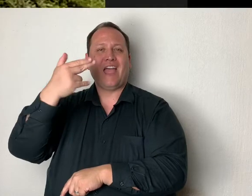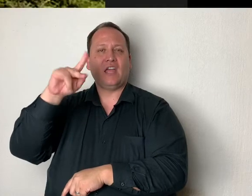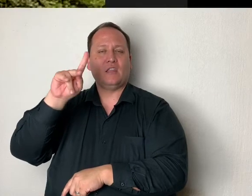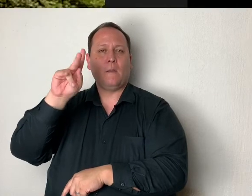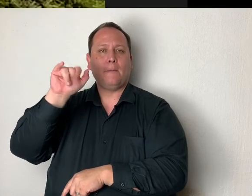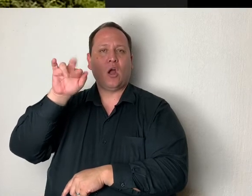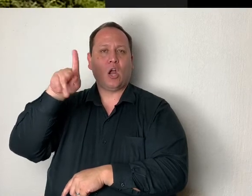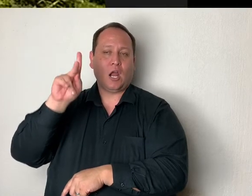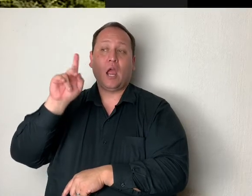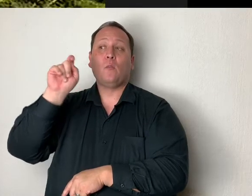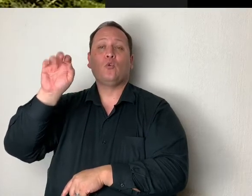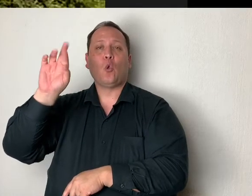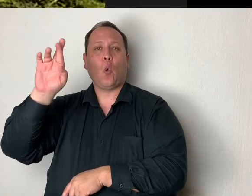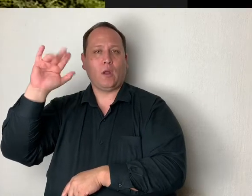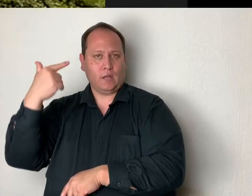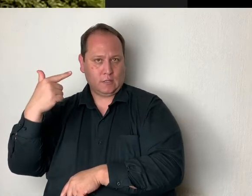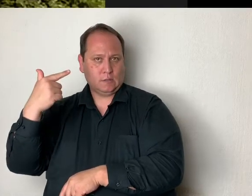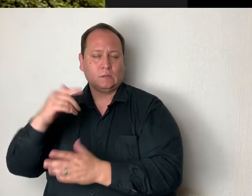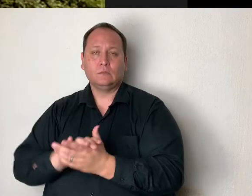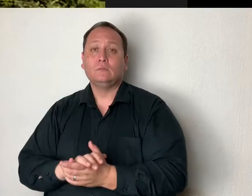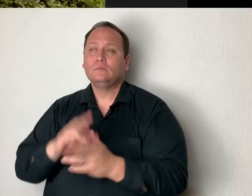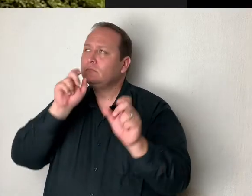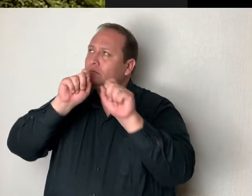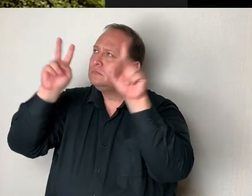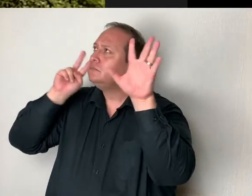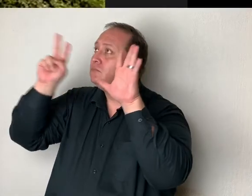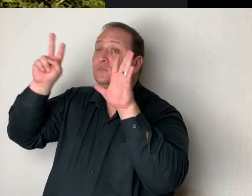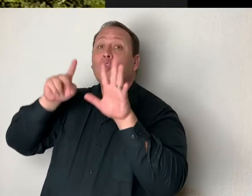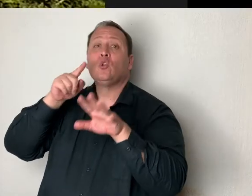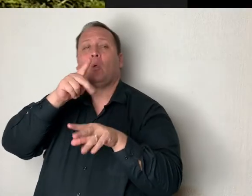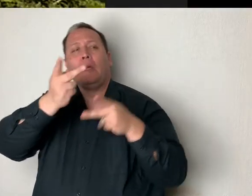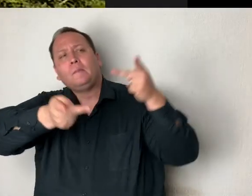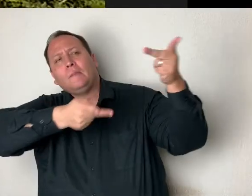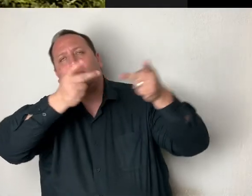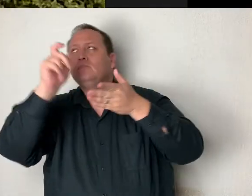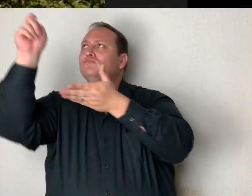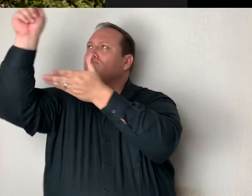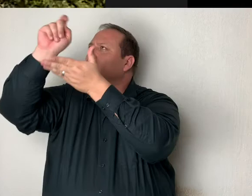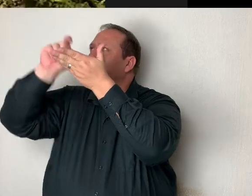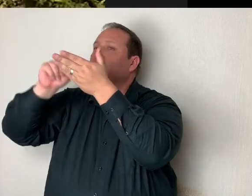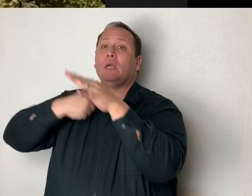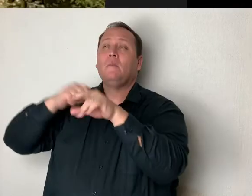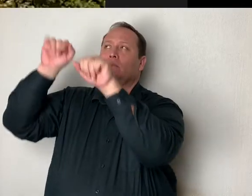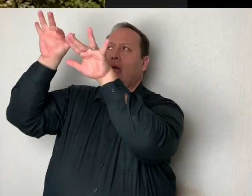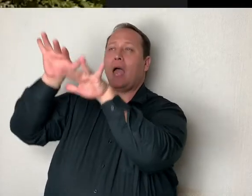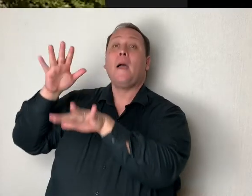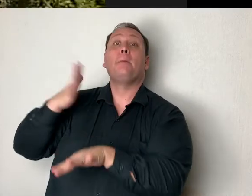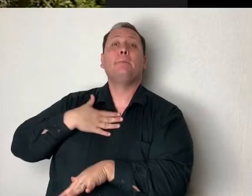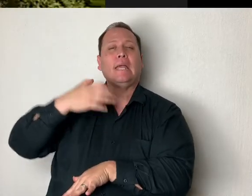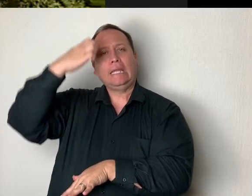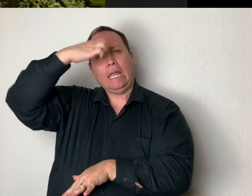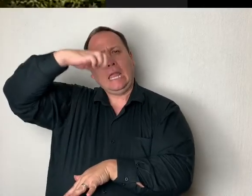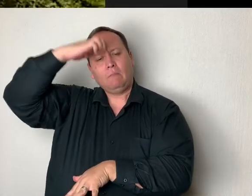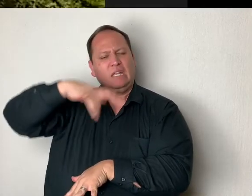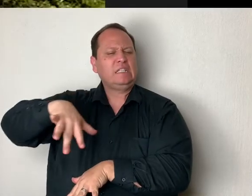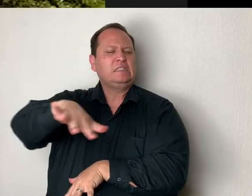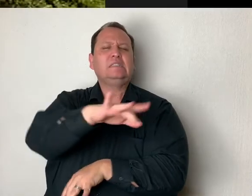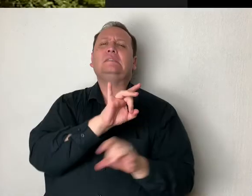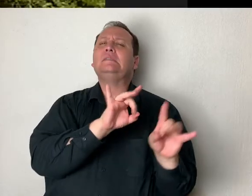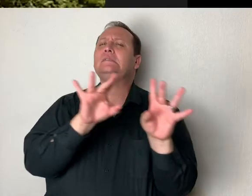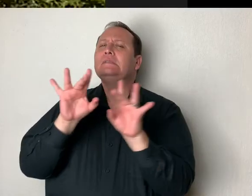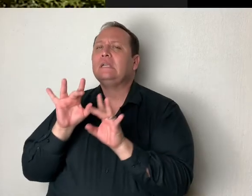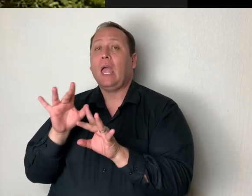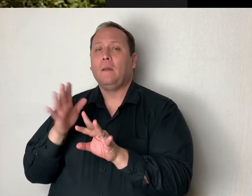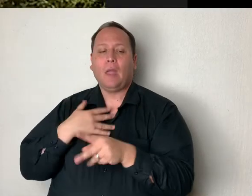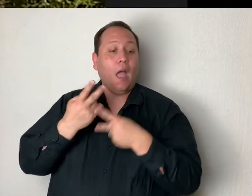www.buildthatpark.org y llenar una encuesta con su experiencia que han tenido ustedes en su visita aquí a